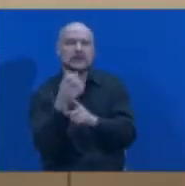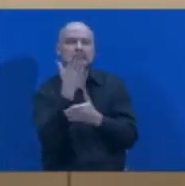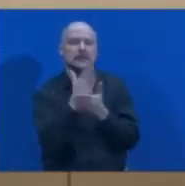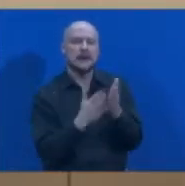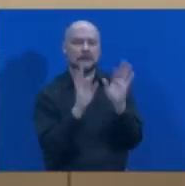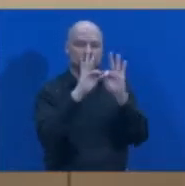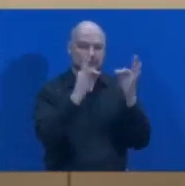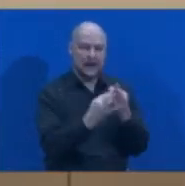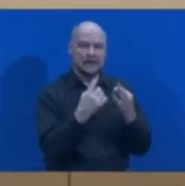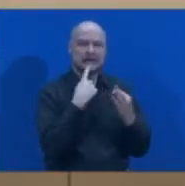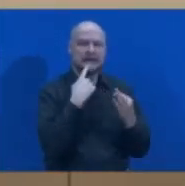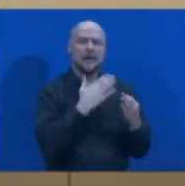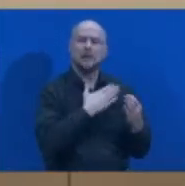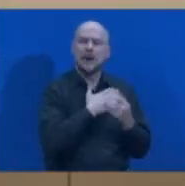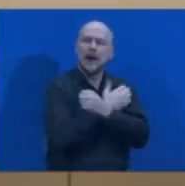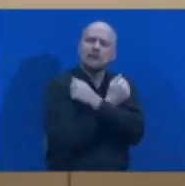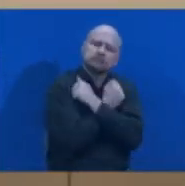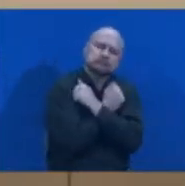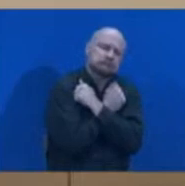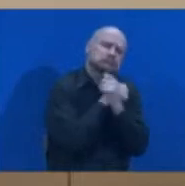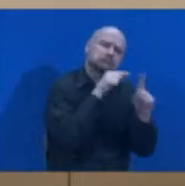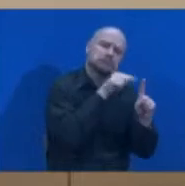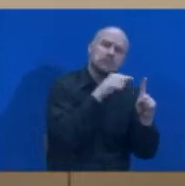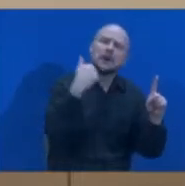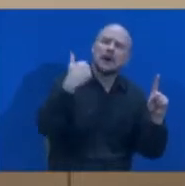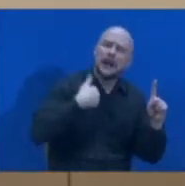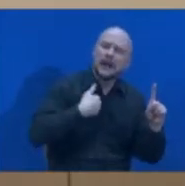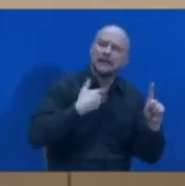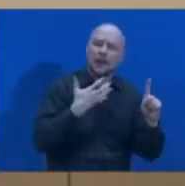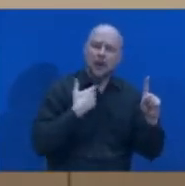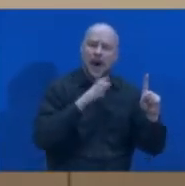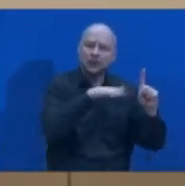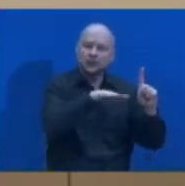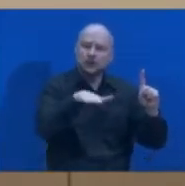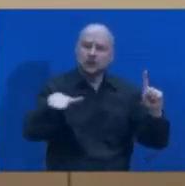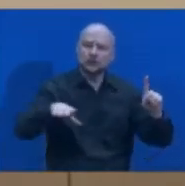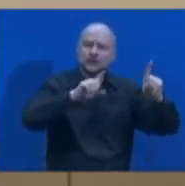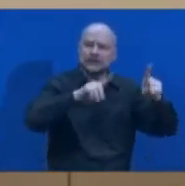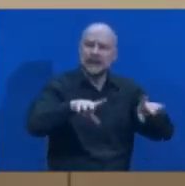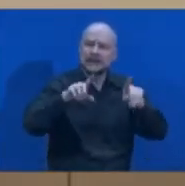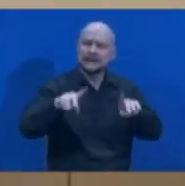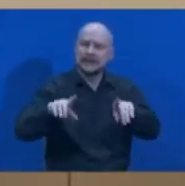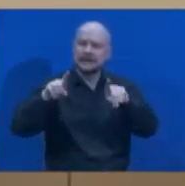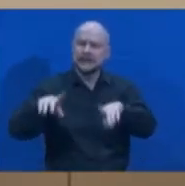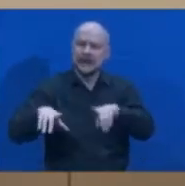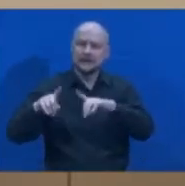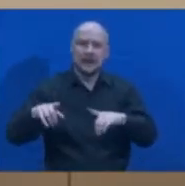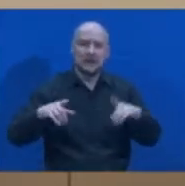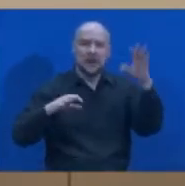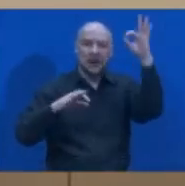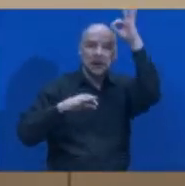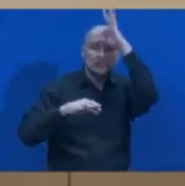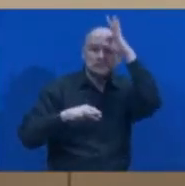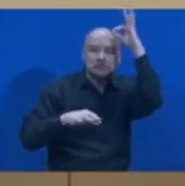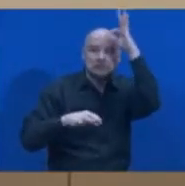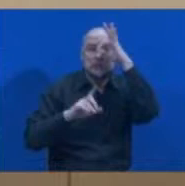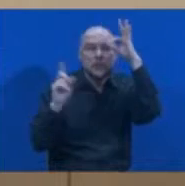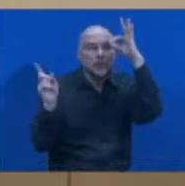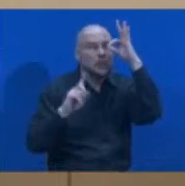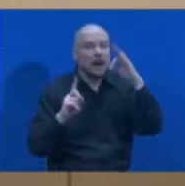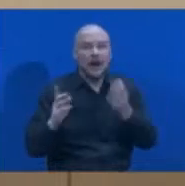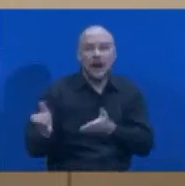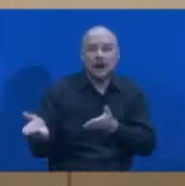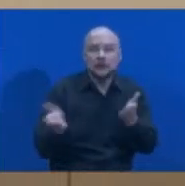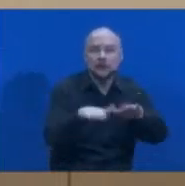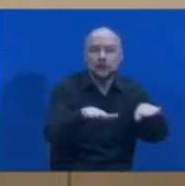saying, I have a loved one who has it and I'd like to have my children tested. They have no idea how to go about getting their kids